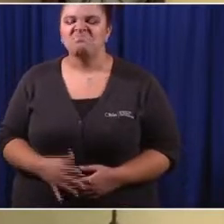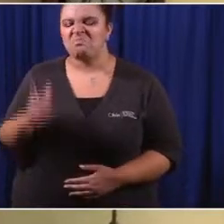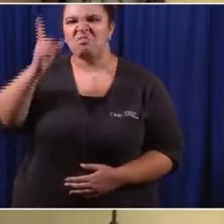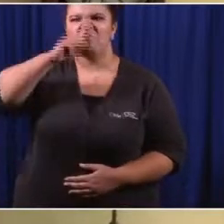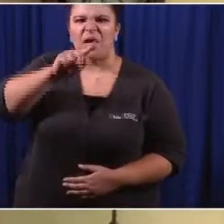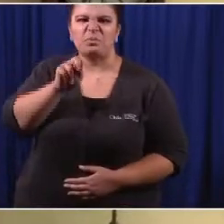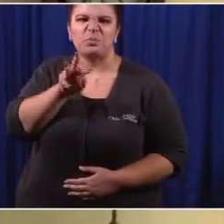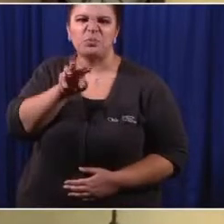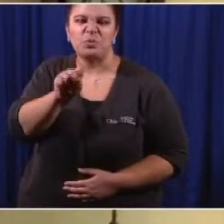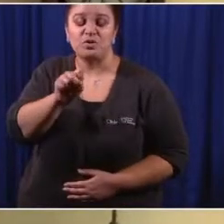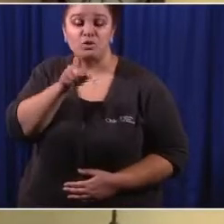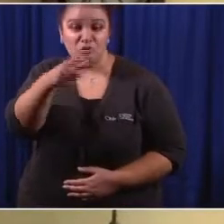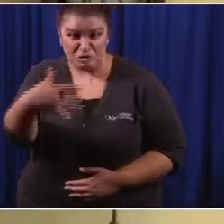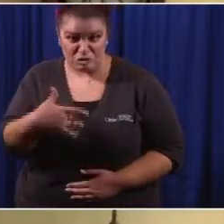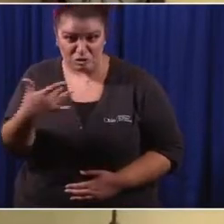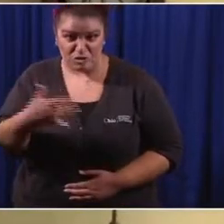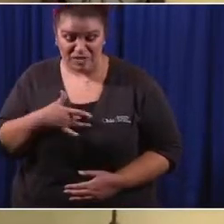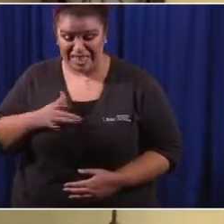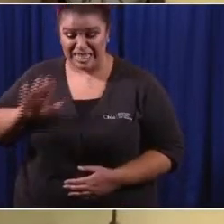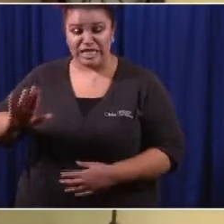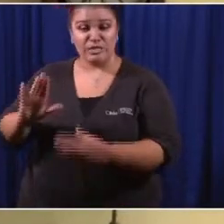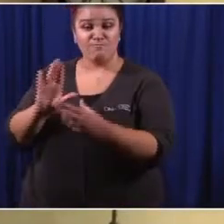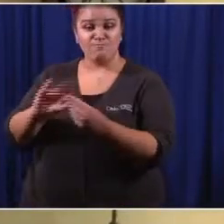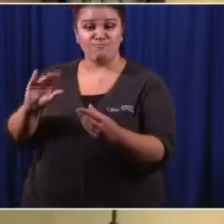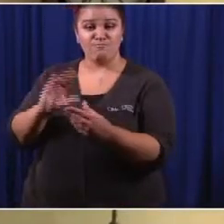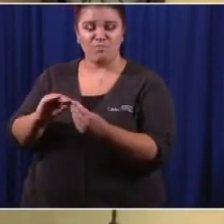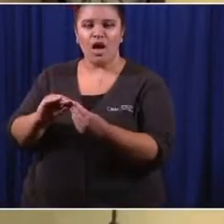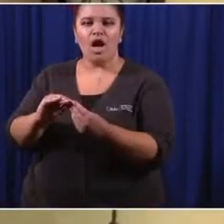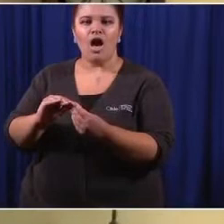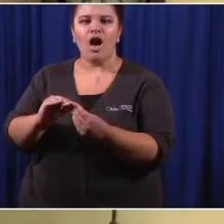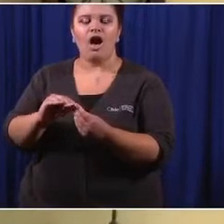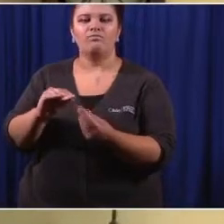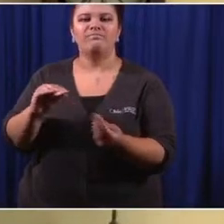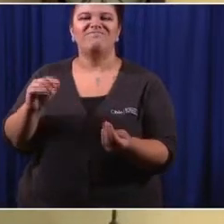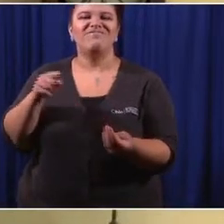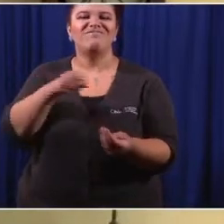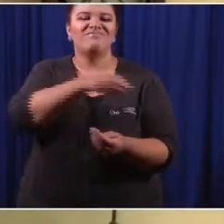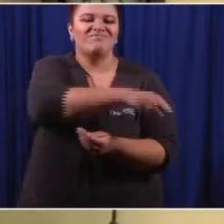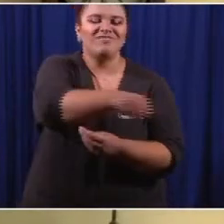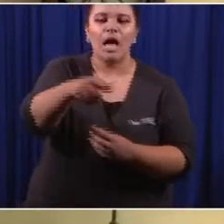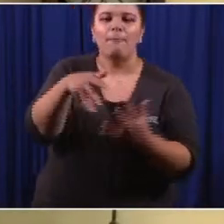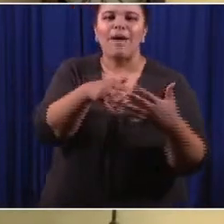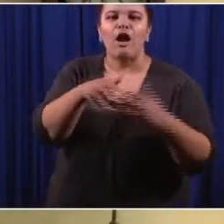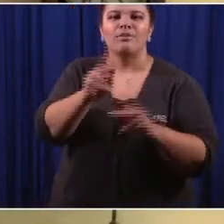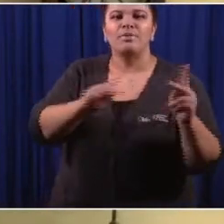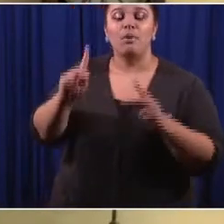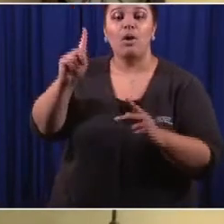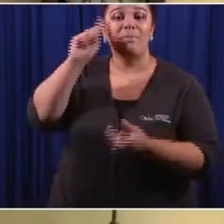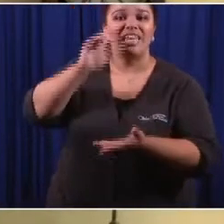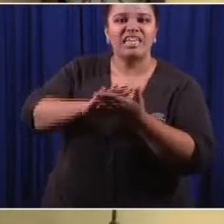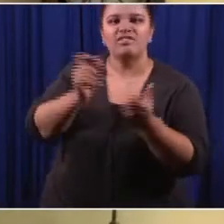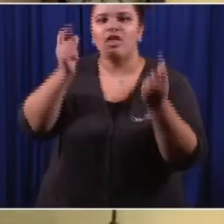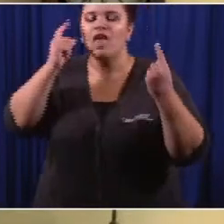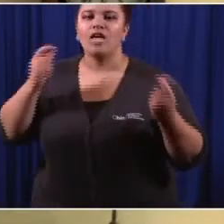COVID-19? Well, first of all, look, Bob Woodward is a respected journalist, you know, has great